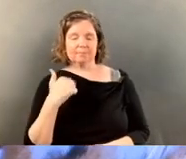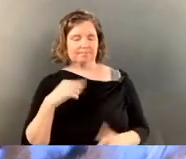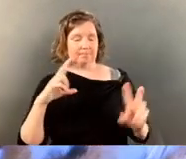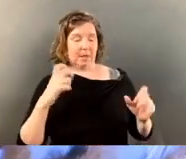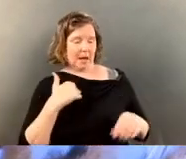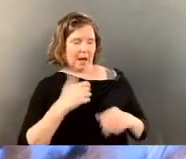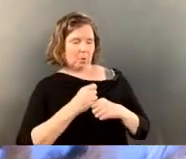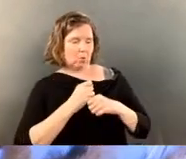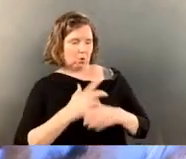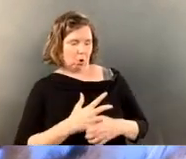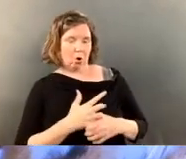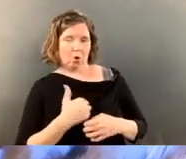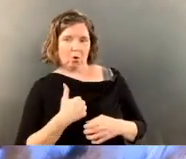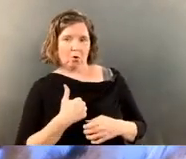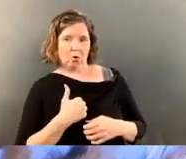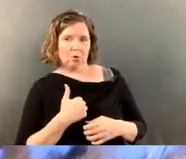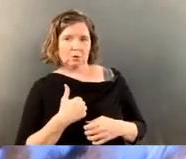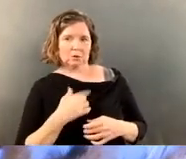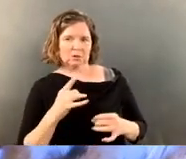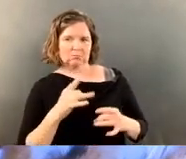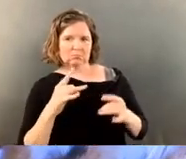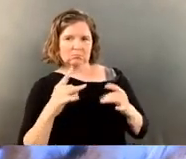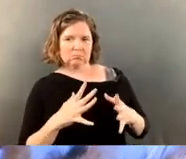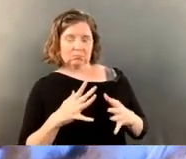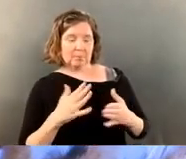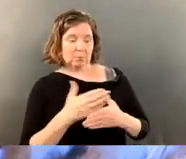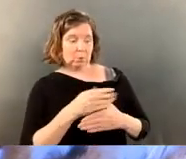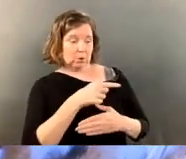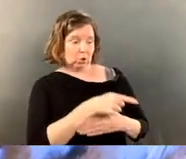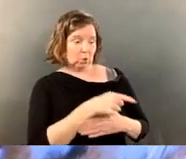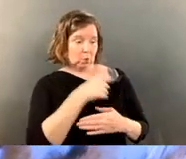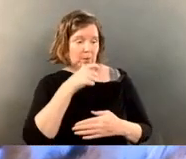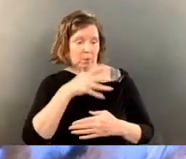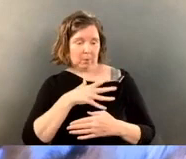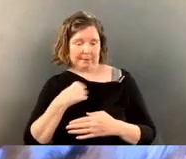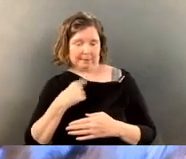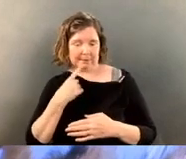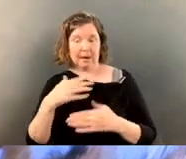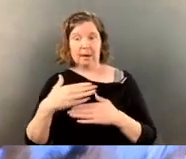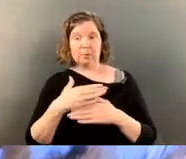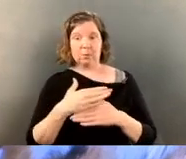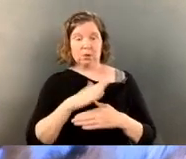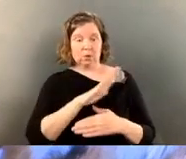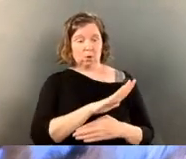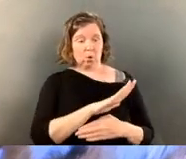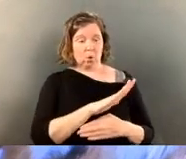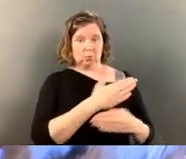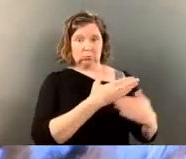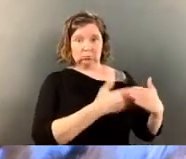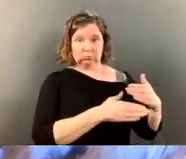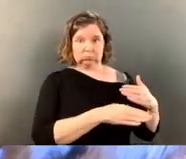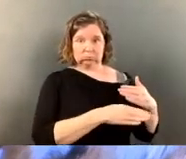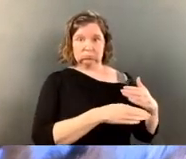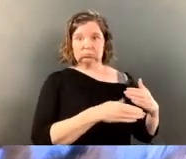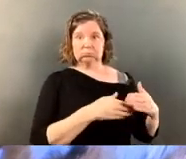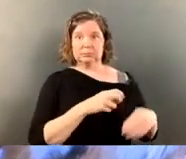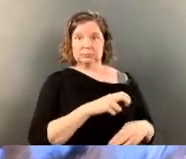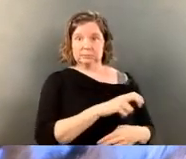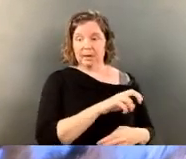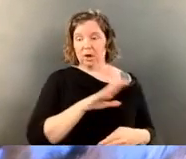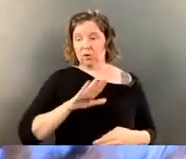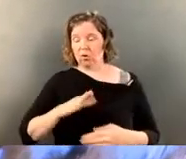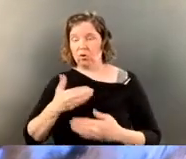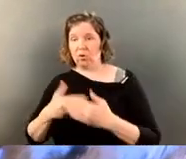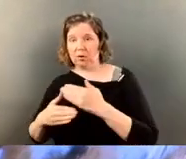will cause," this is God speaking, "I will cause hostility between you and the woman," he says, "and between your offspring and her